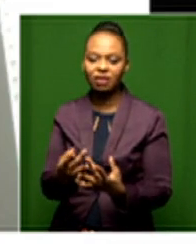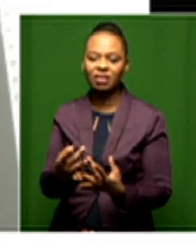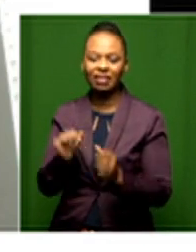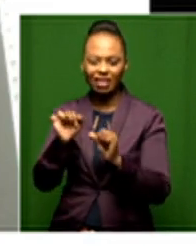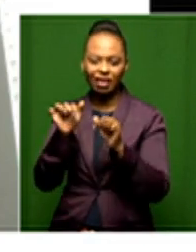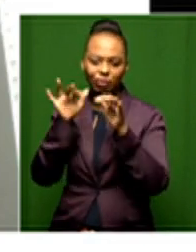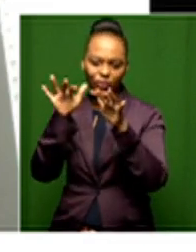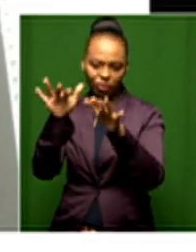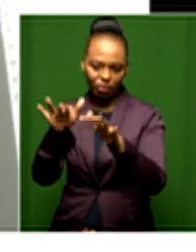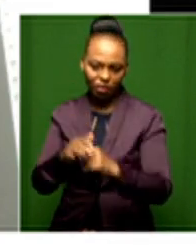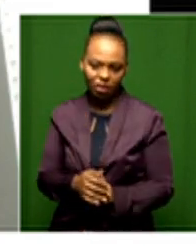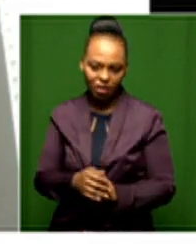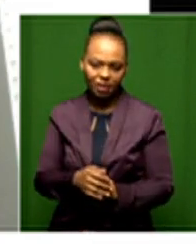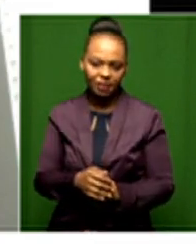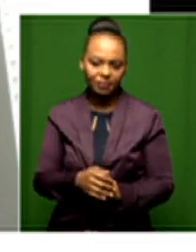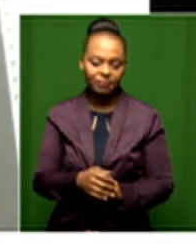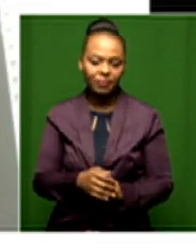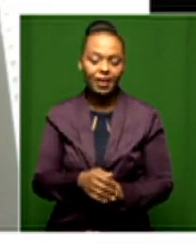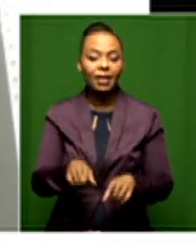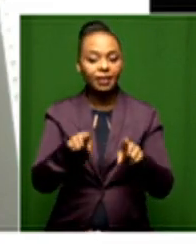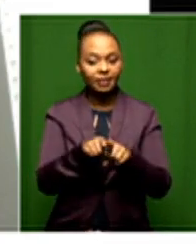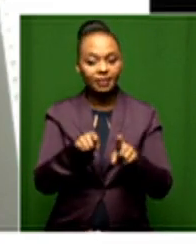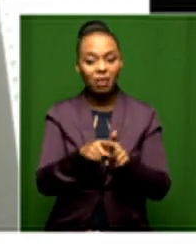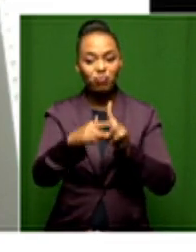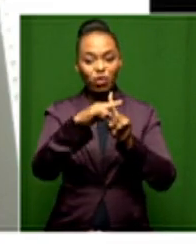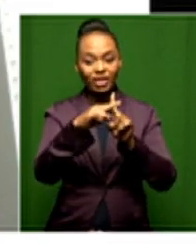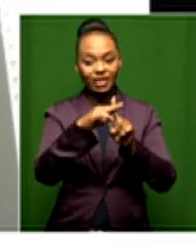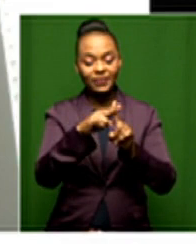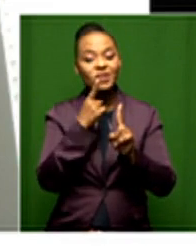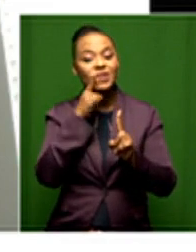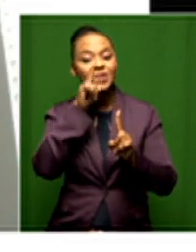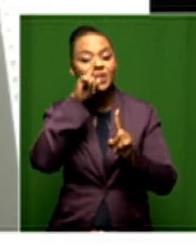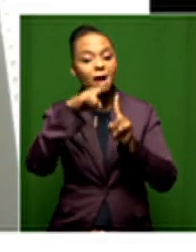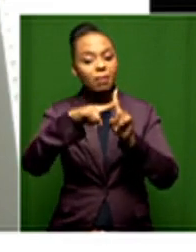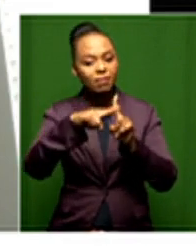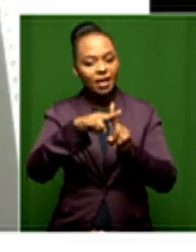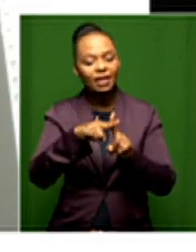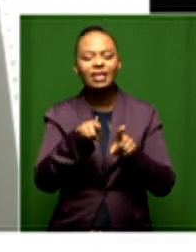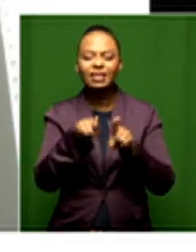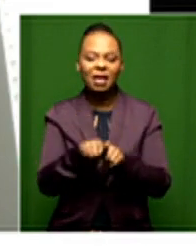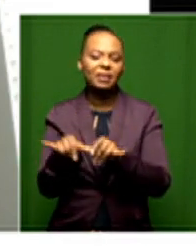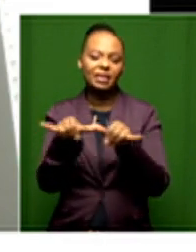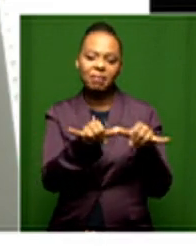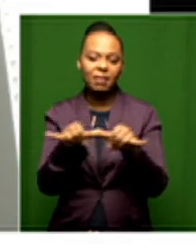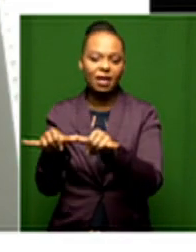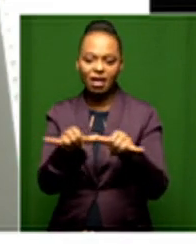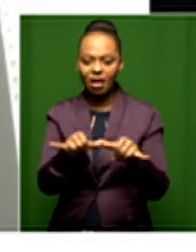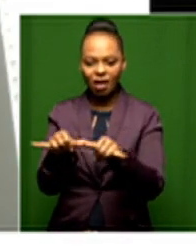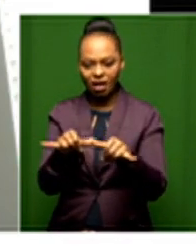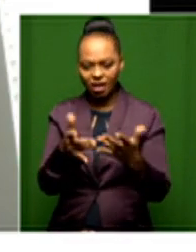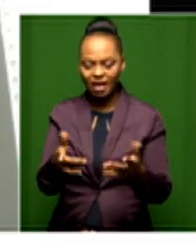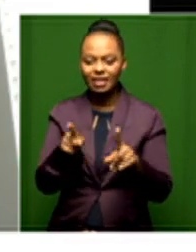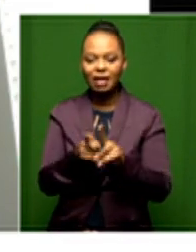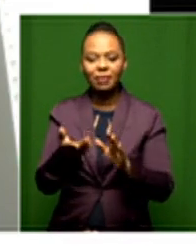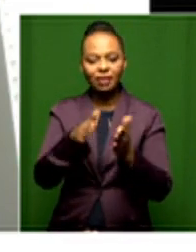population level, and the positivity rate is similar, and the death rate, and we know it's